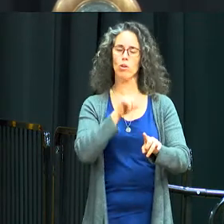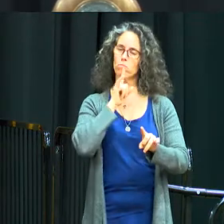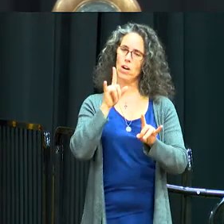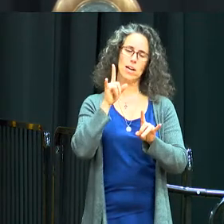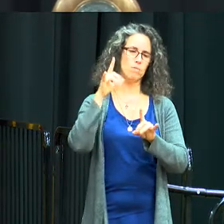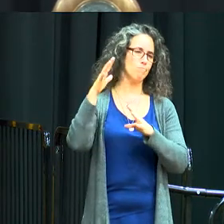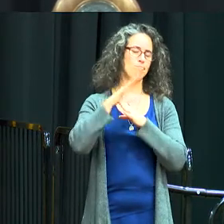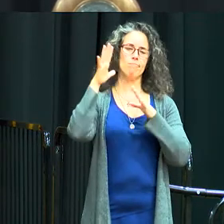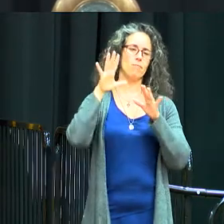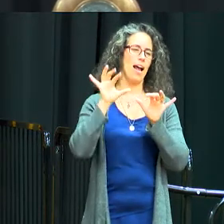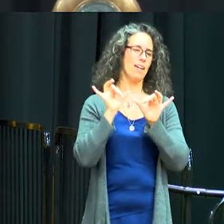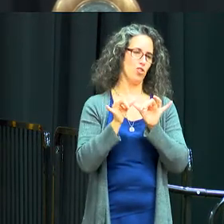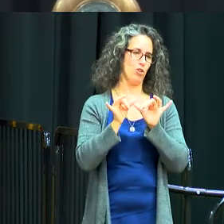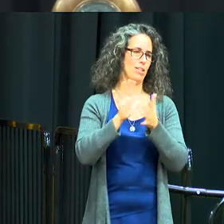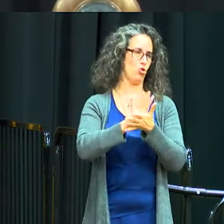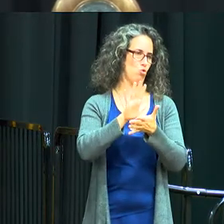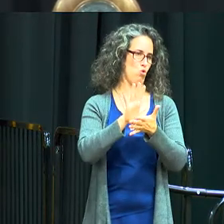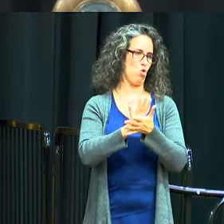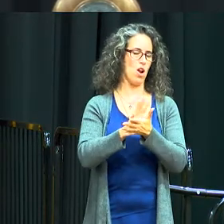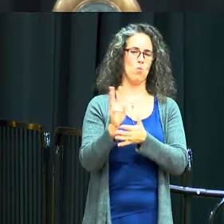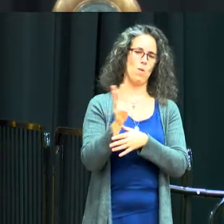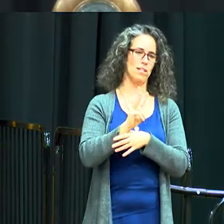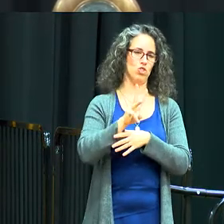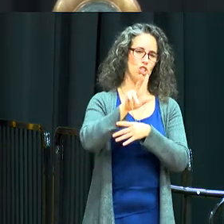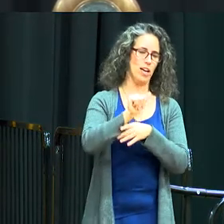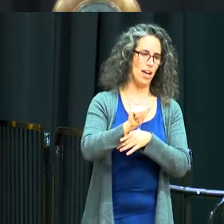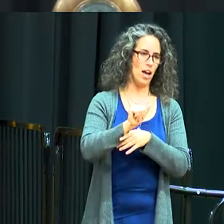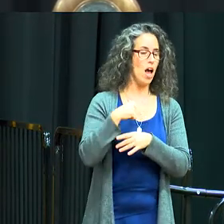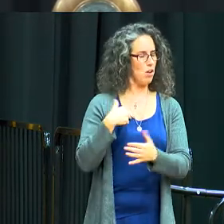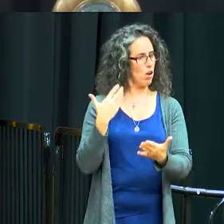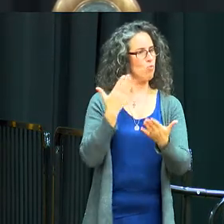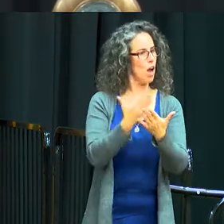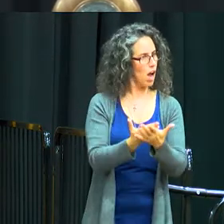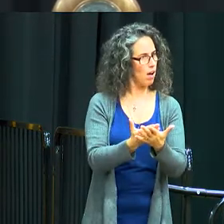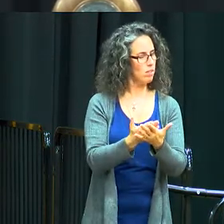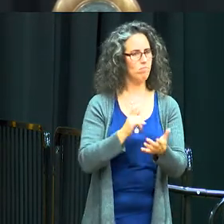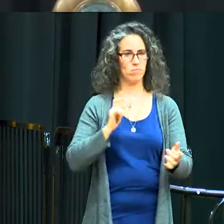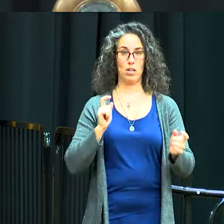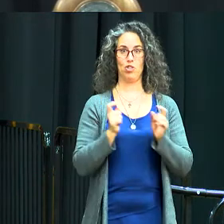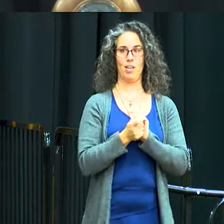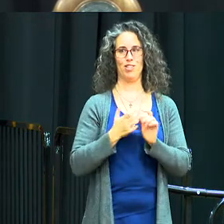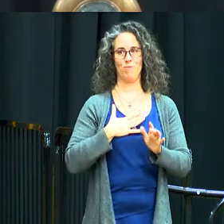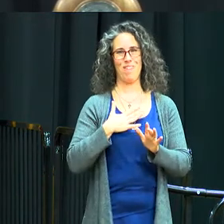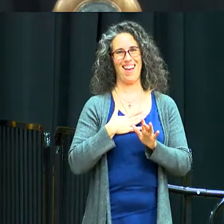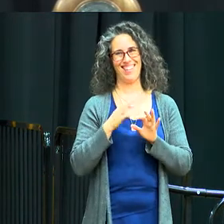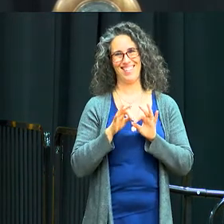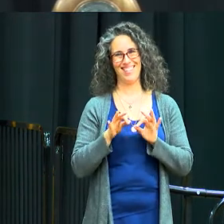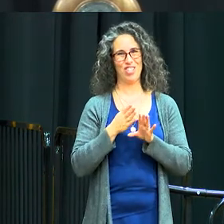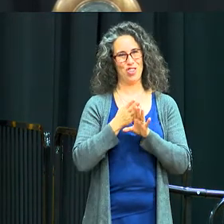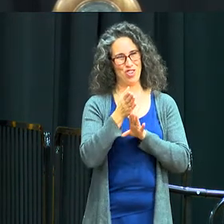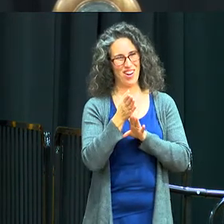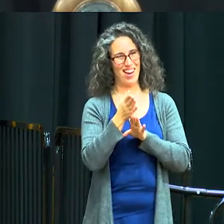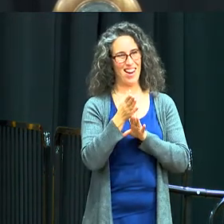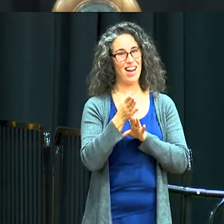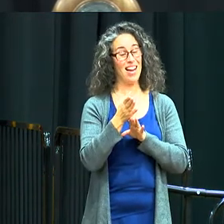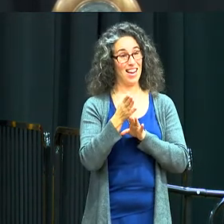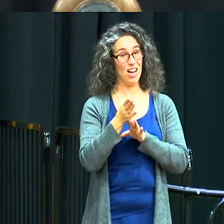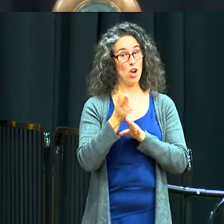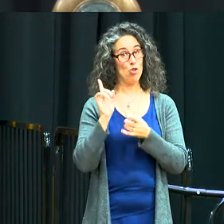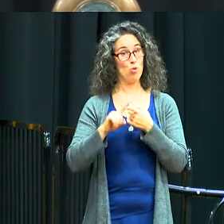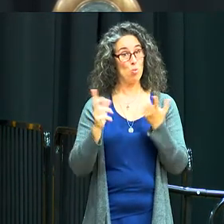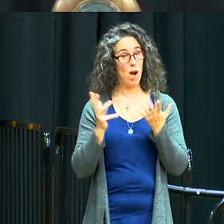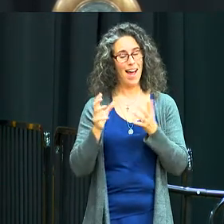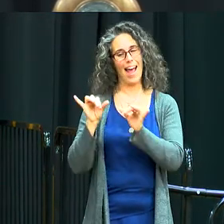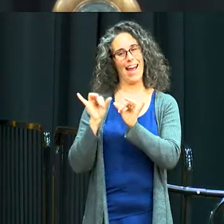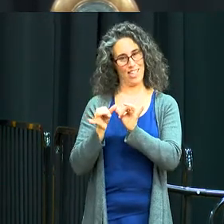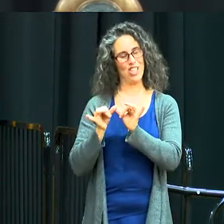Virginia. When I got there, I wound up changing my degree in a few short hours to an engineering degree during that